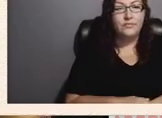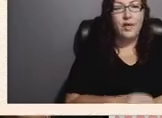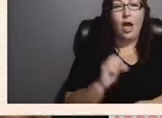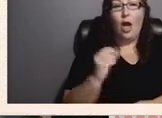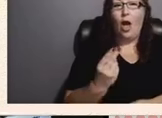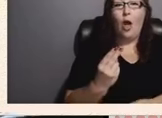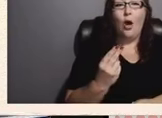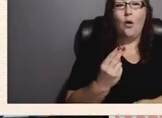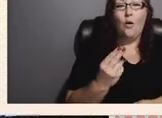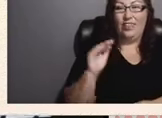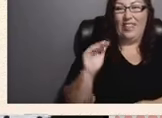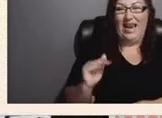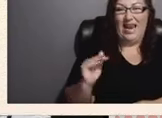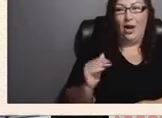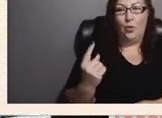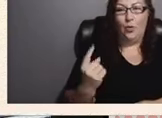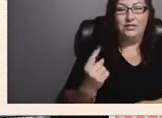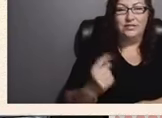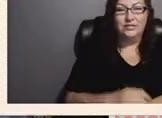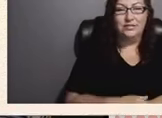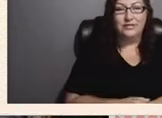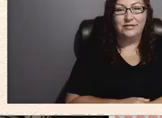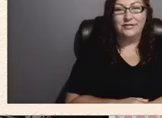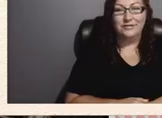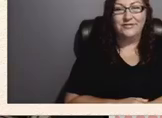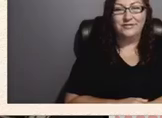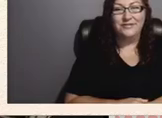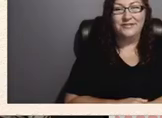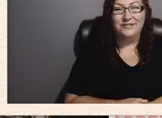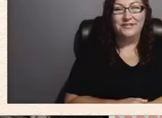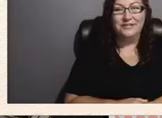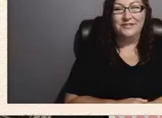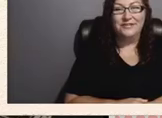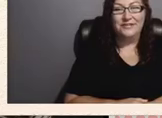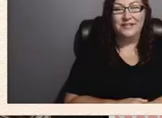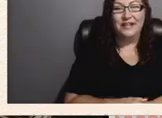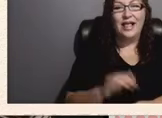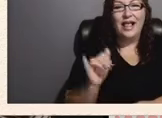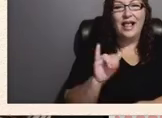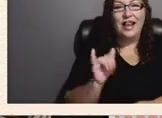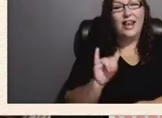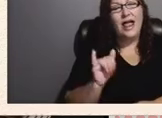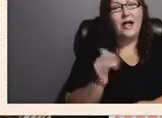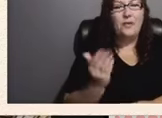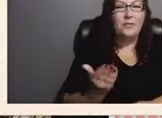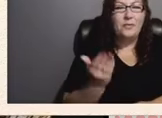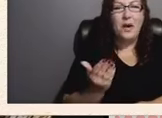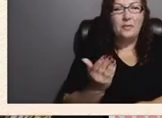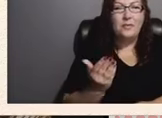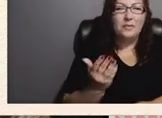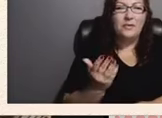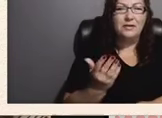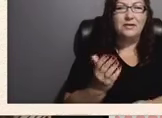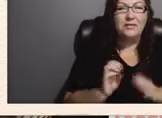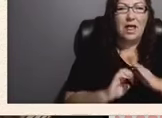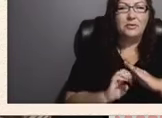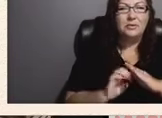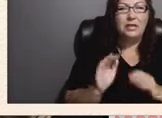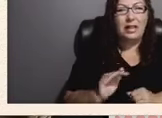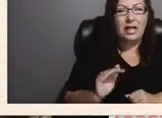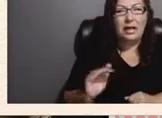one, babies. The little ones. Like, So grade school. But your age,